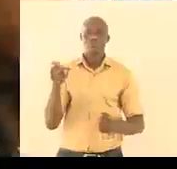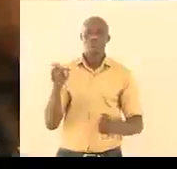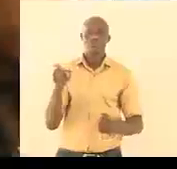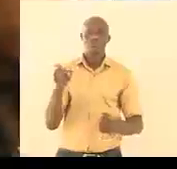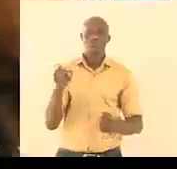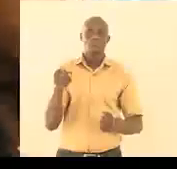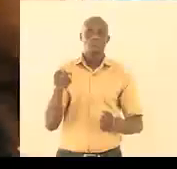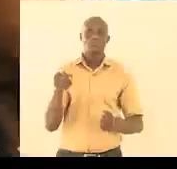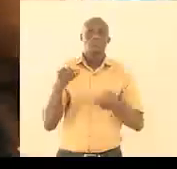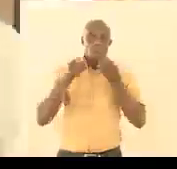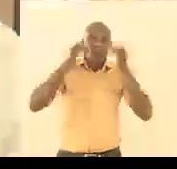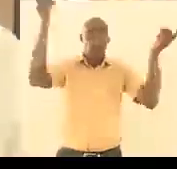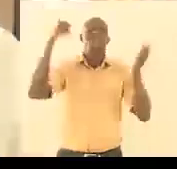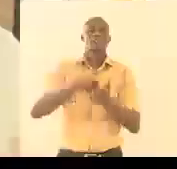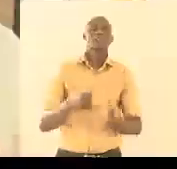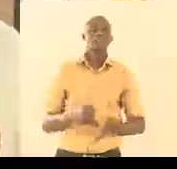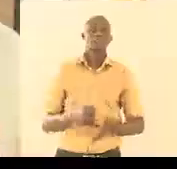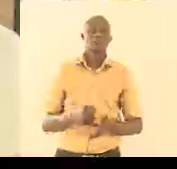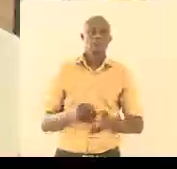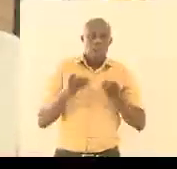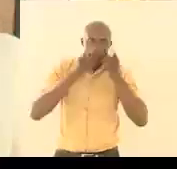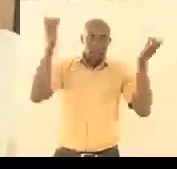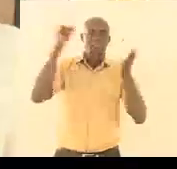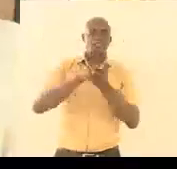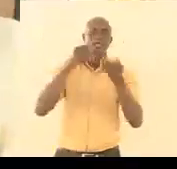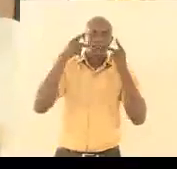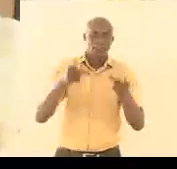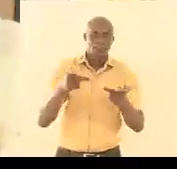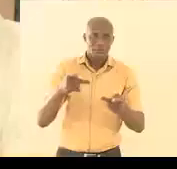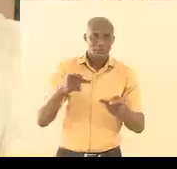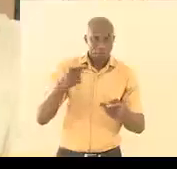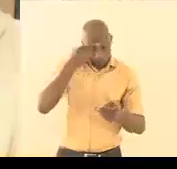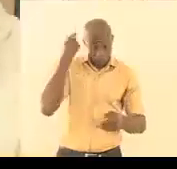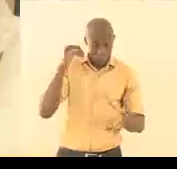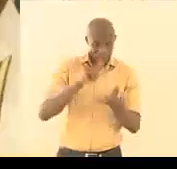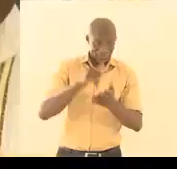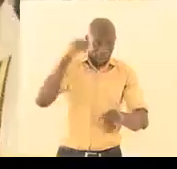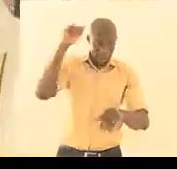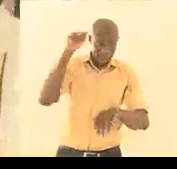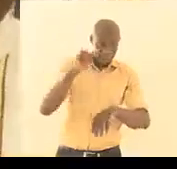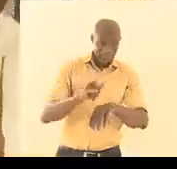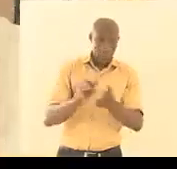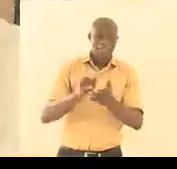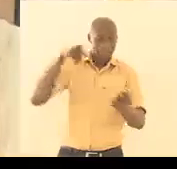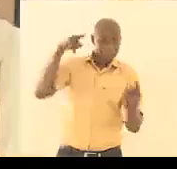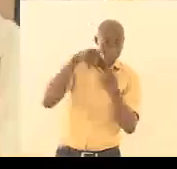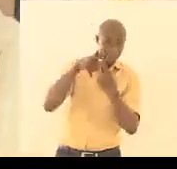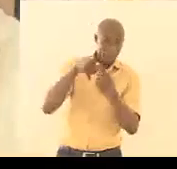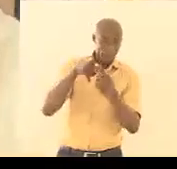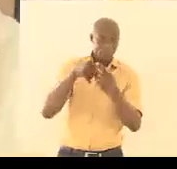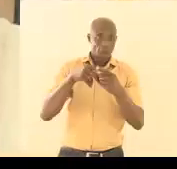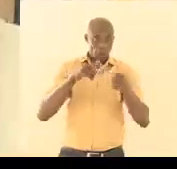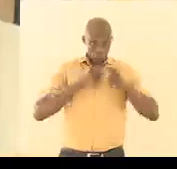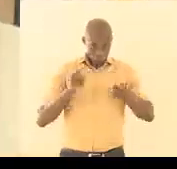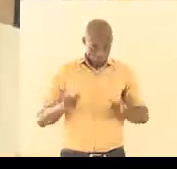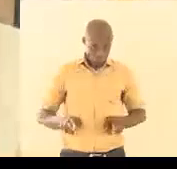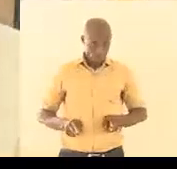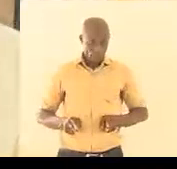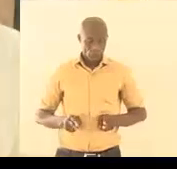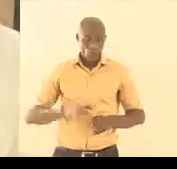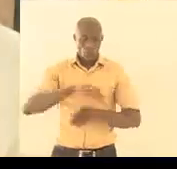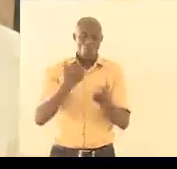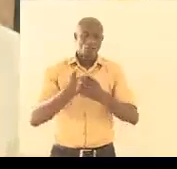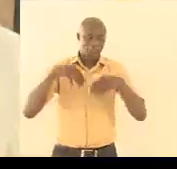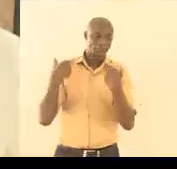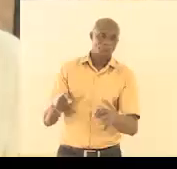Claim it. Claim that peace. Because at that very point, when with human beings, by human reckoning,